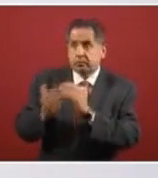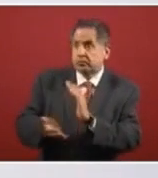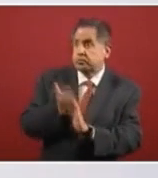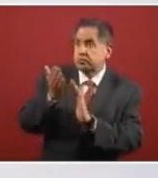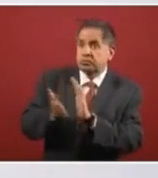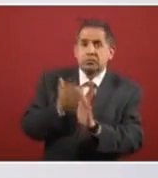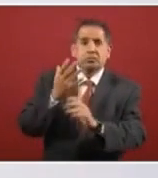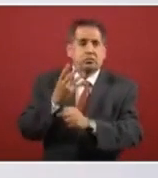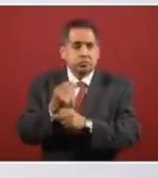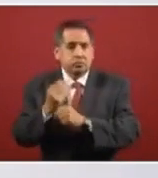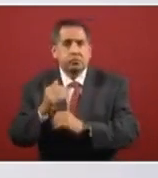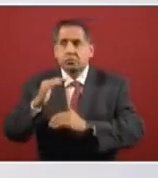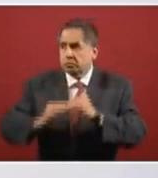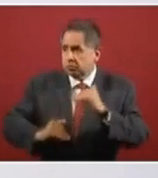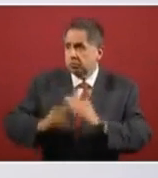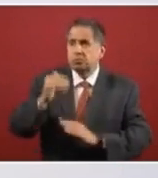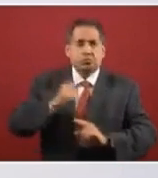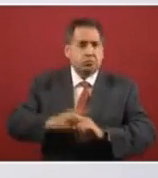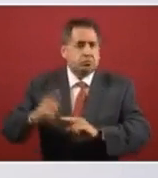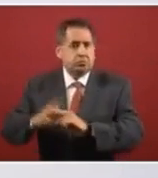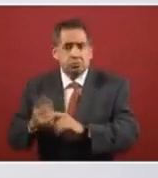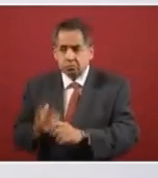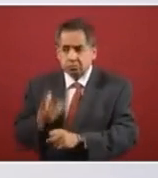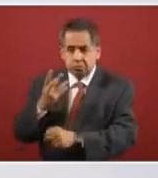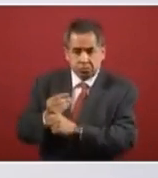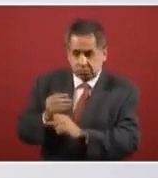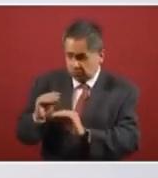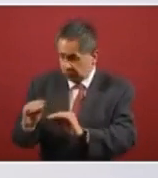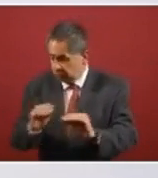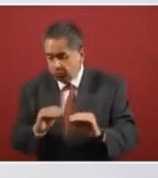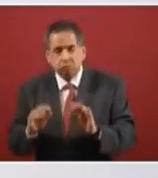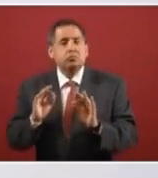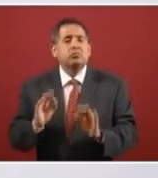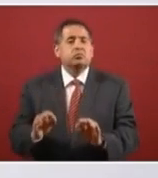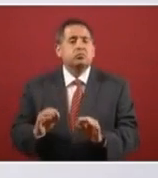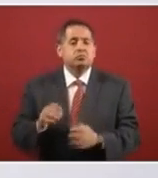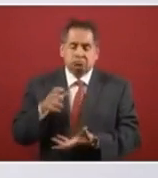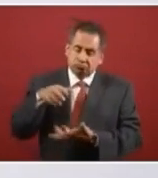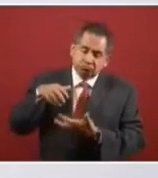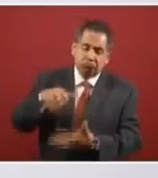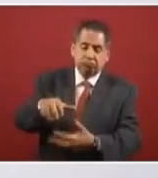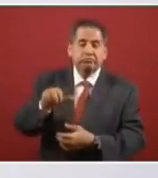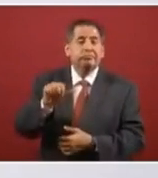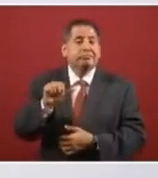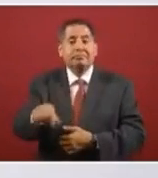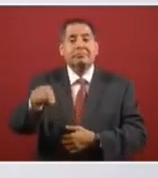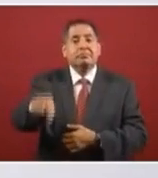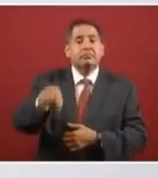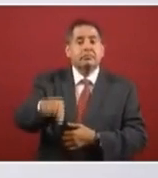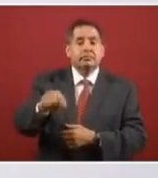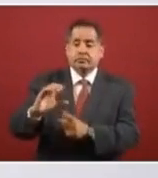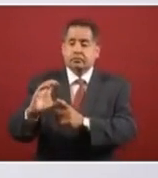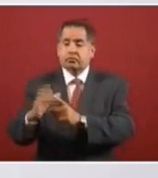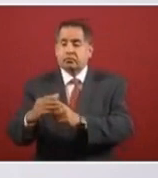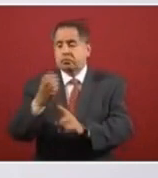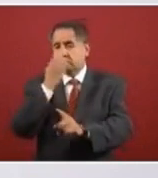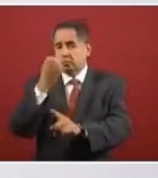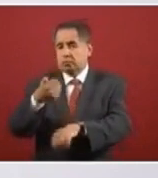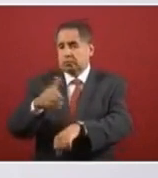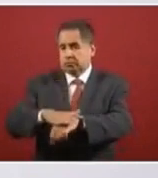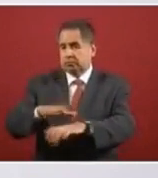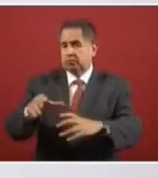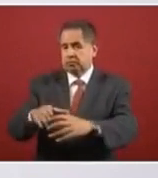construction and reparation of schools and maintenance of public schools to the Committees